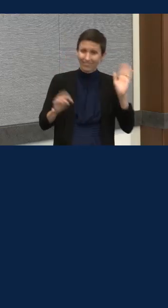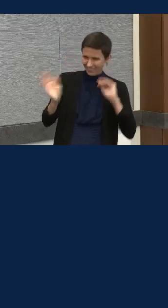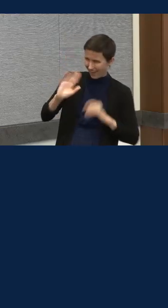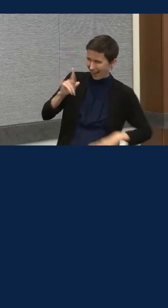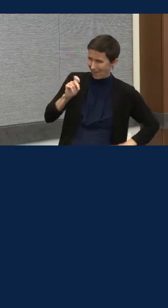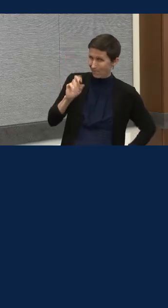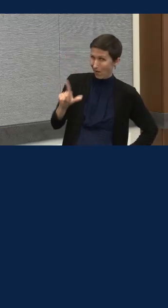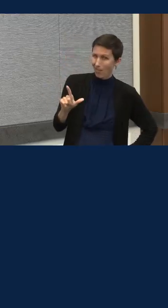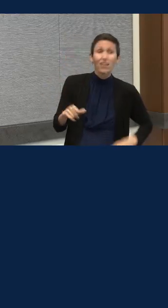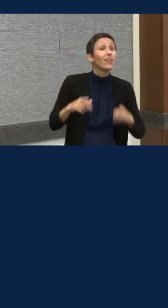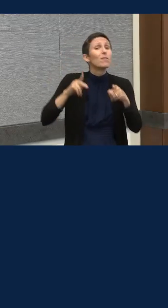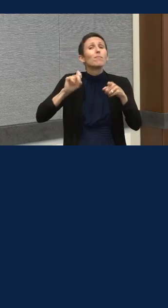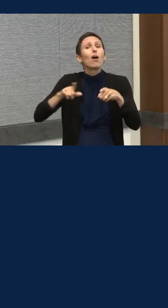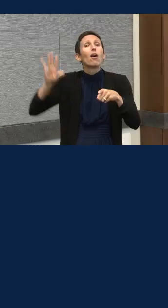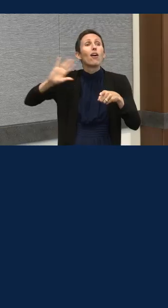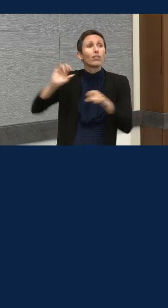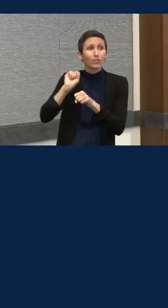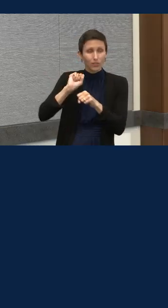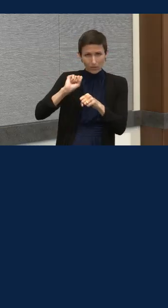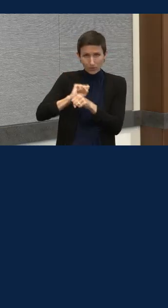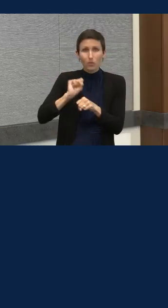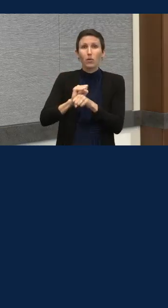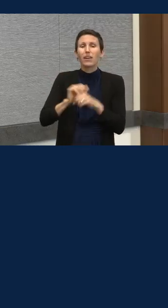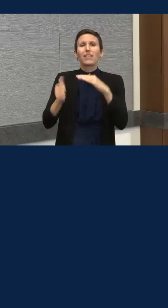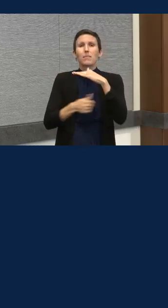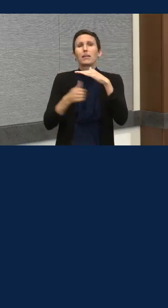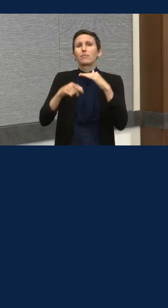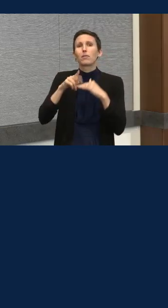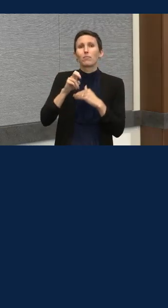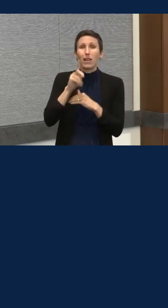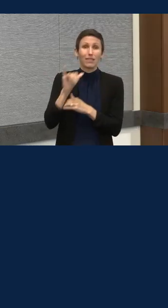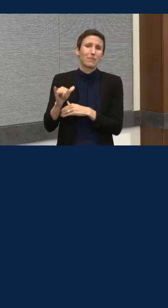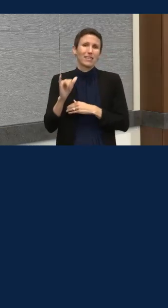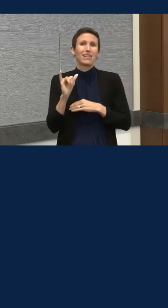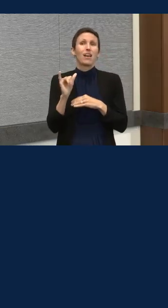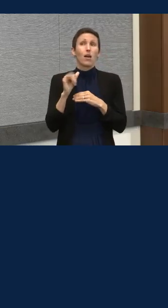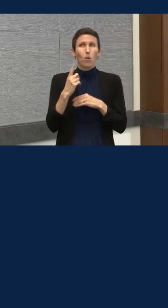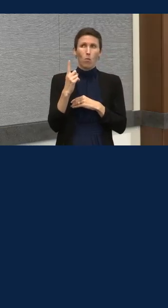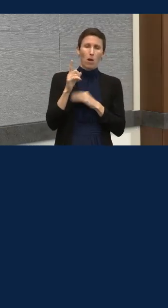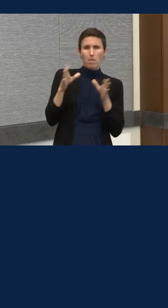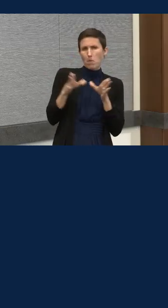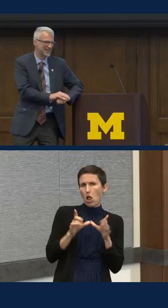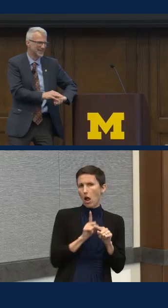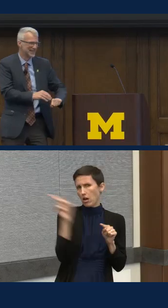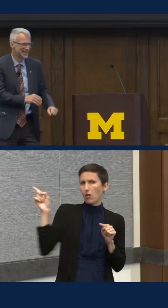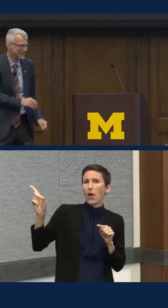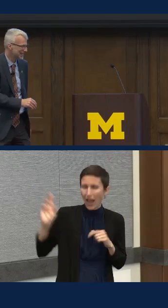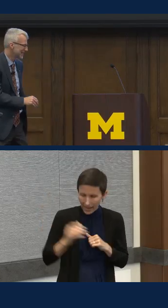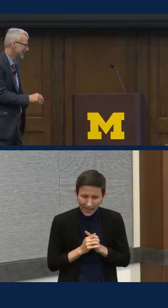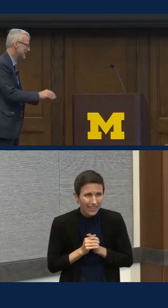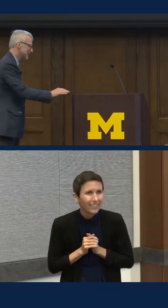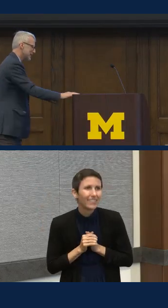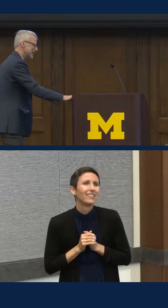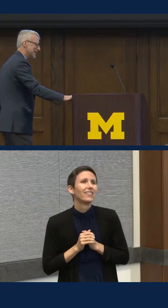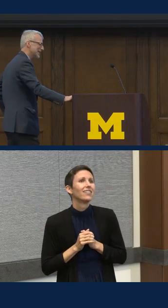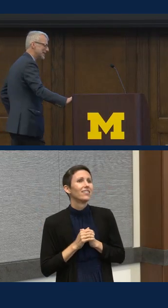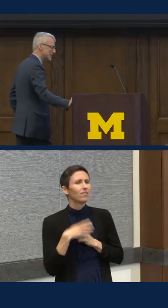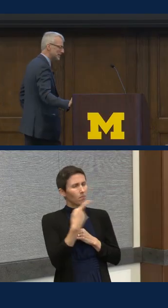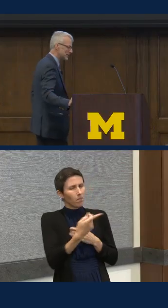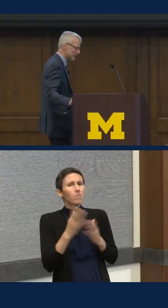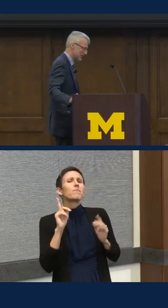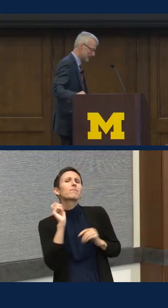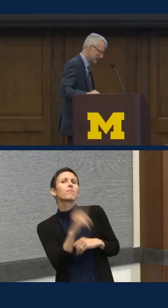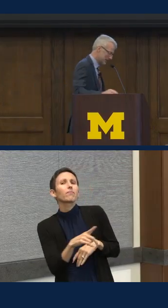Medical physics. Paul also used to work in the basement of the Kresge building a block and a half away, just like I did. Anyway, go ahead, Paul. Isn't it